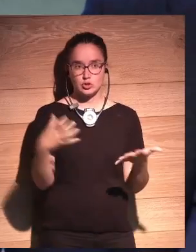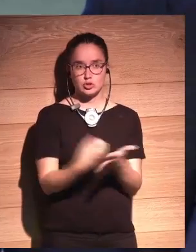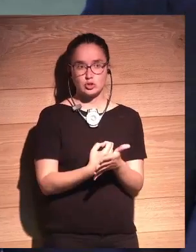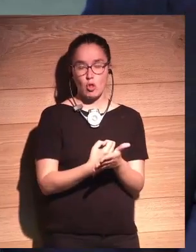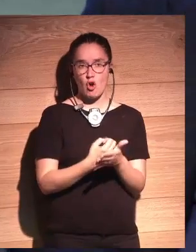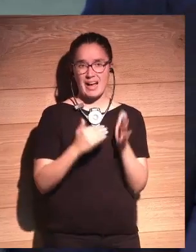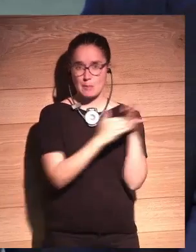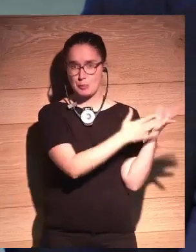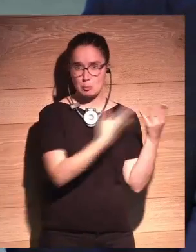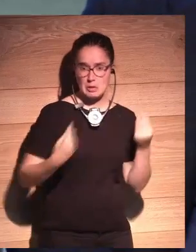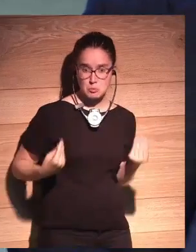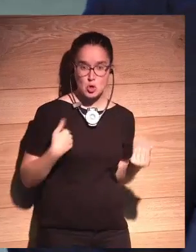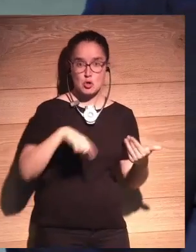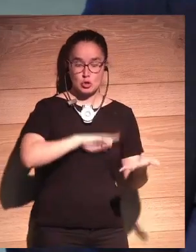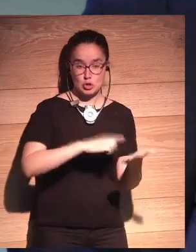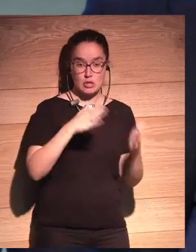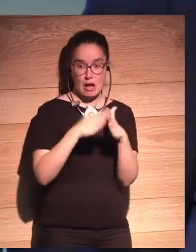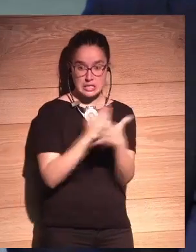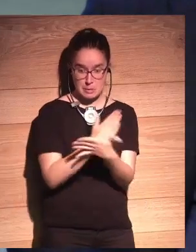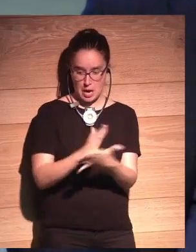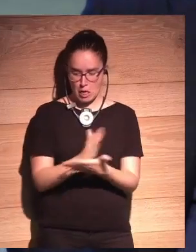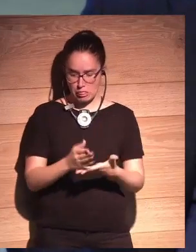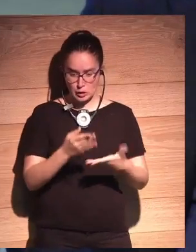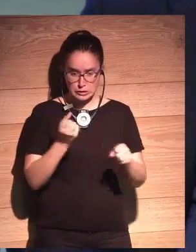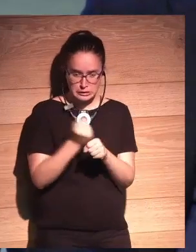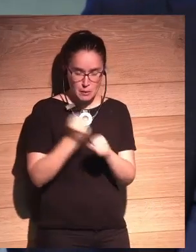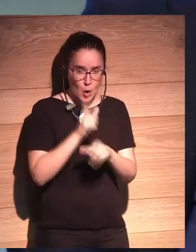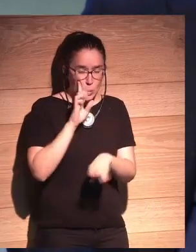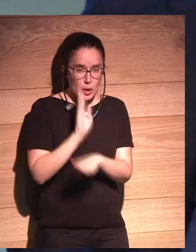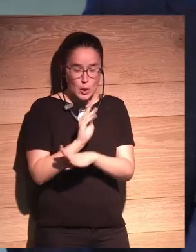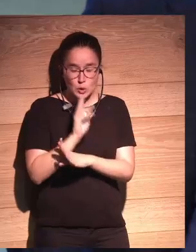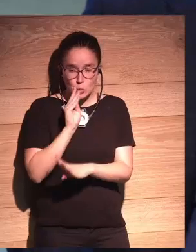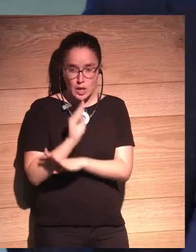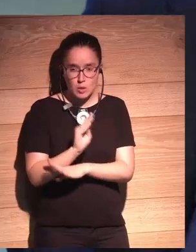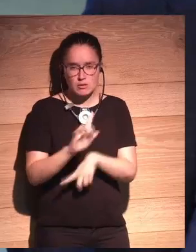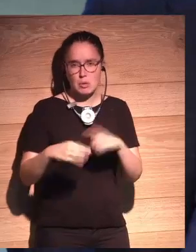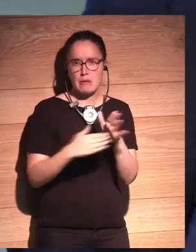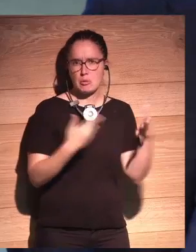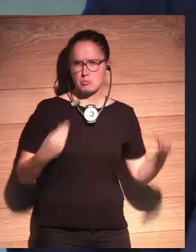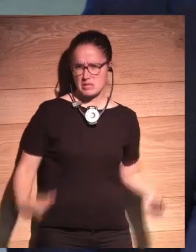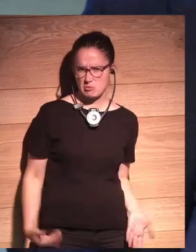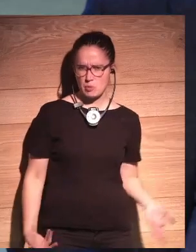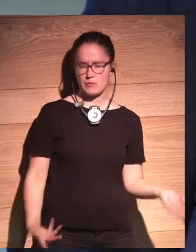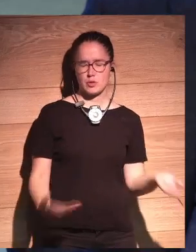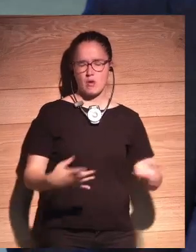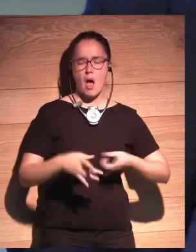box. So that was the first time I wondered, well, this is an issue, but do we have any solutions, or what